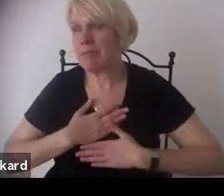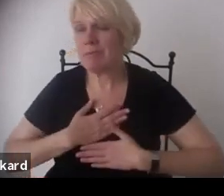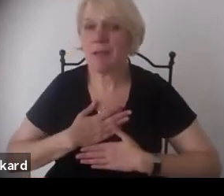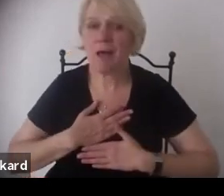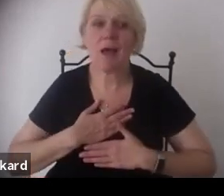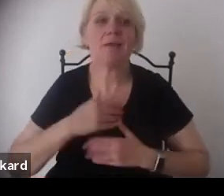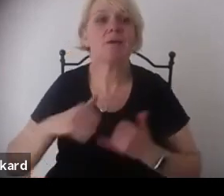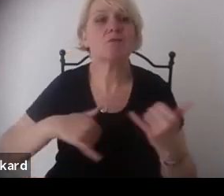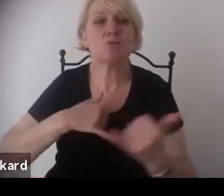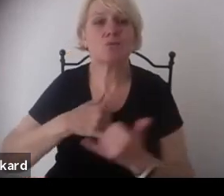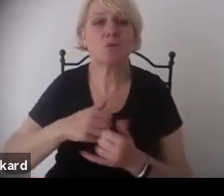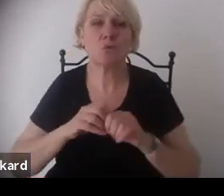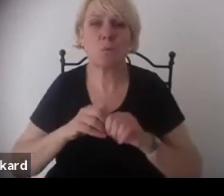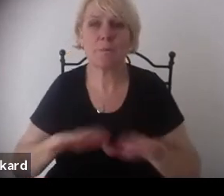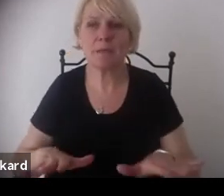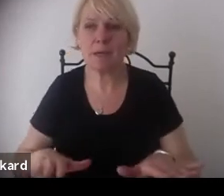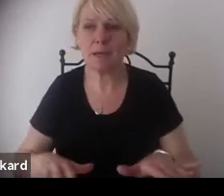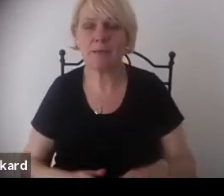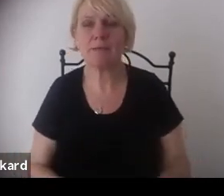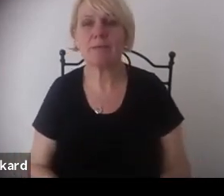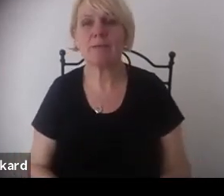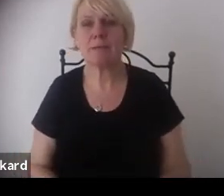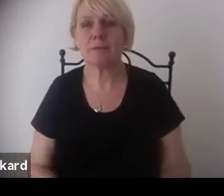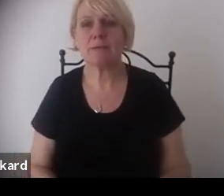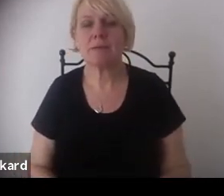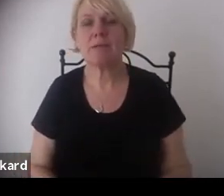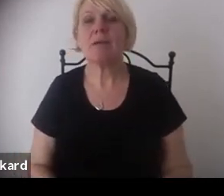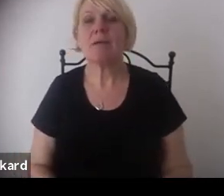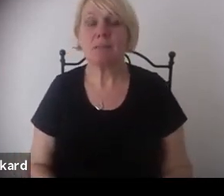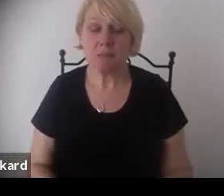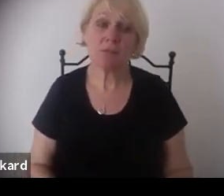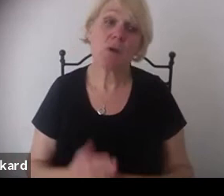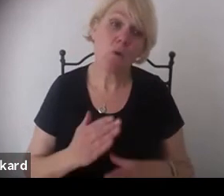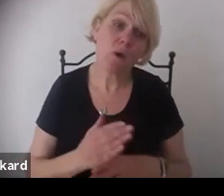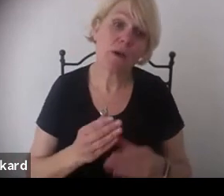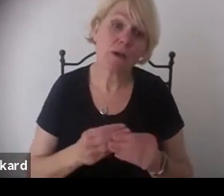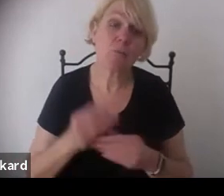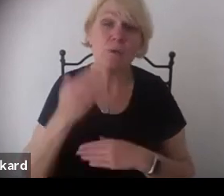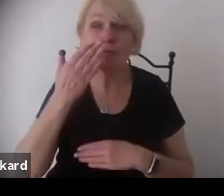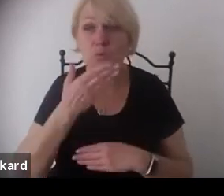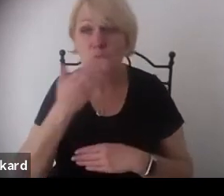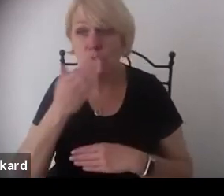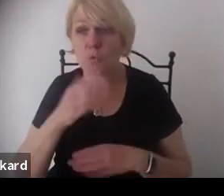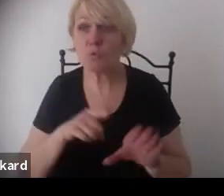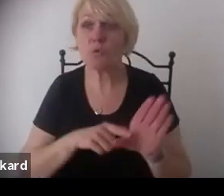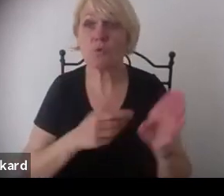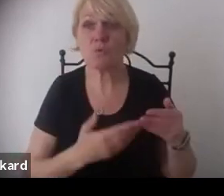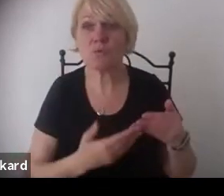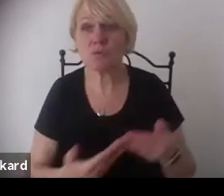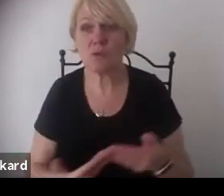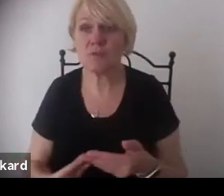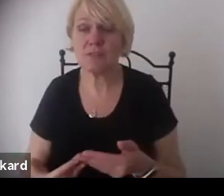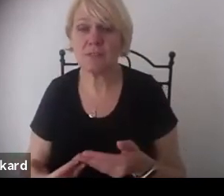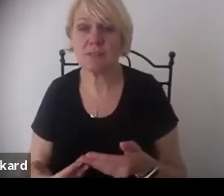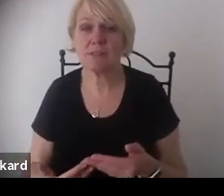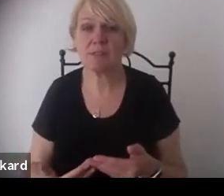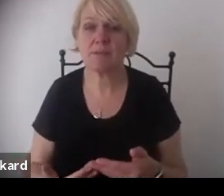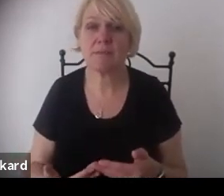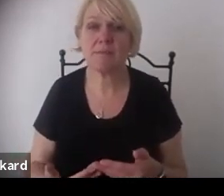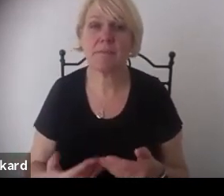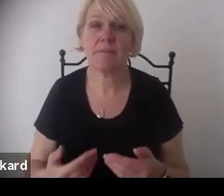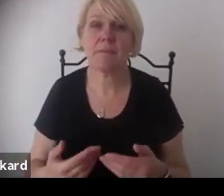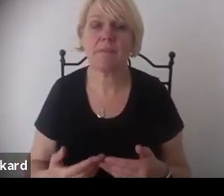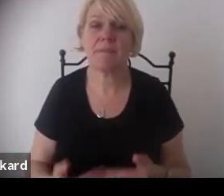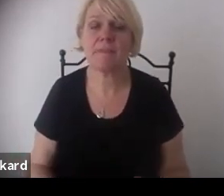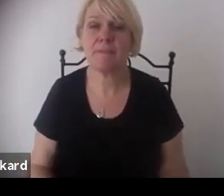CAM services have done a fantastic work working with schools, youth services, and to provide information of